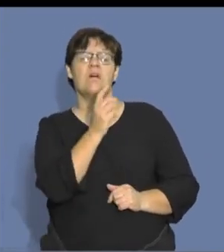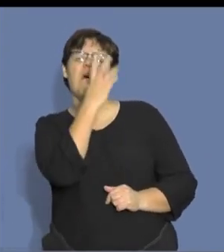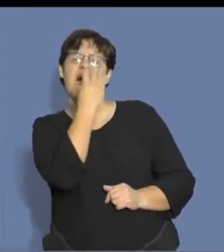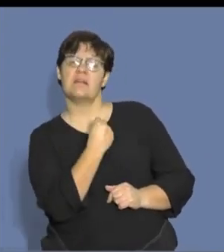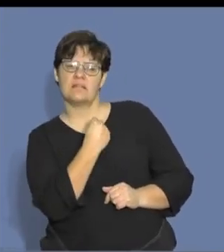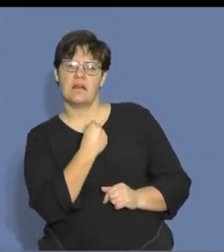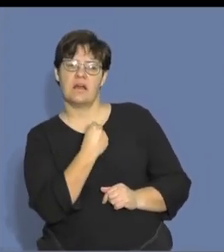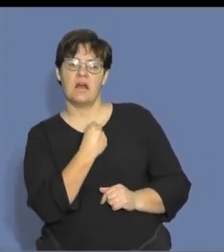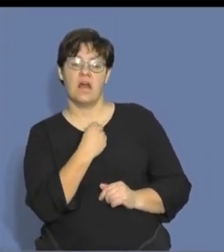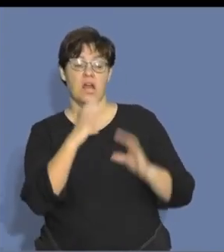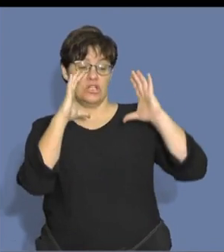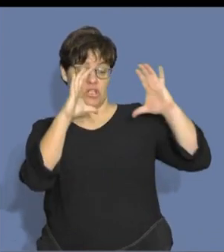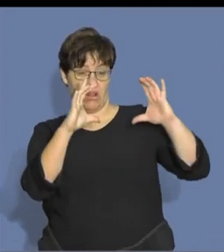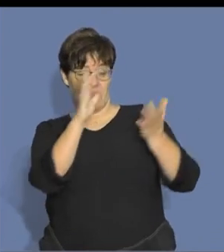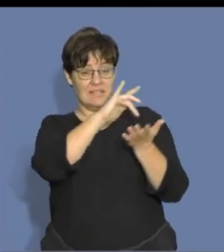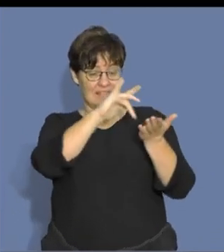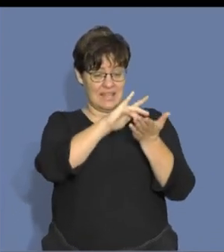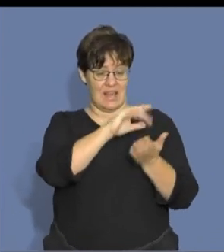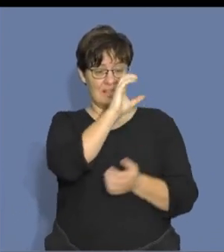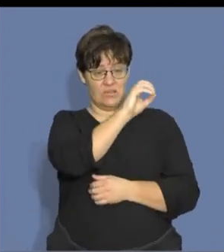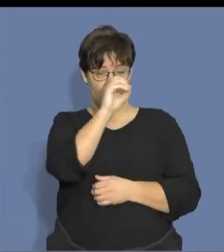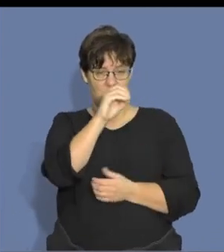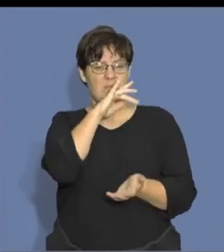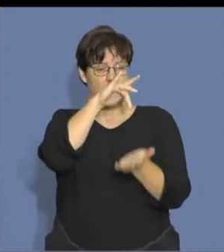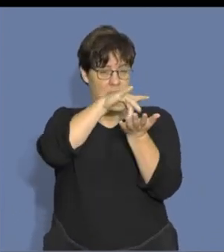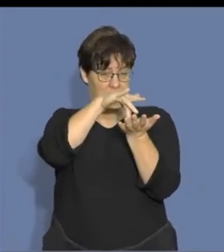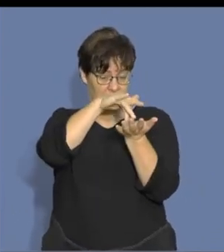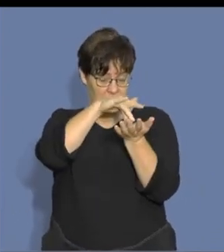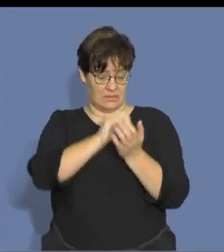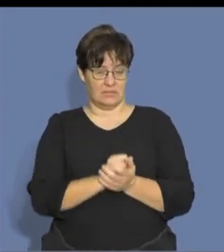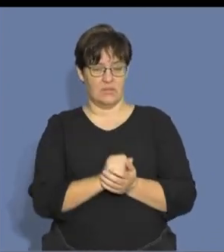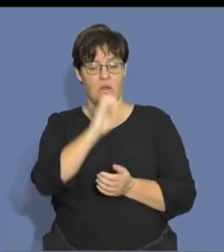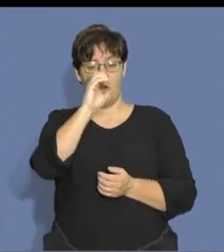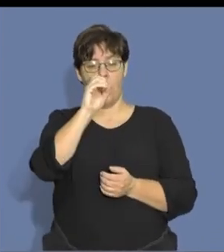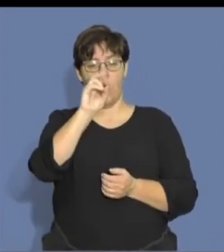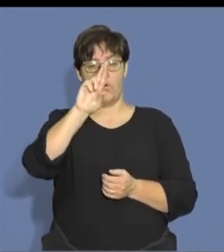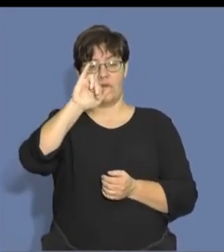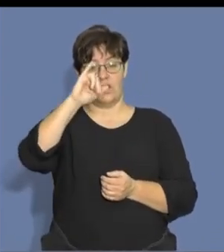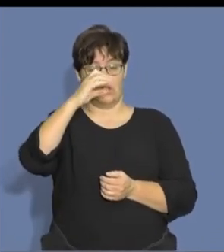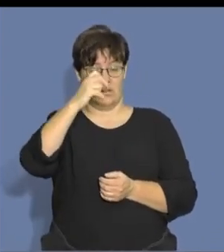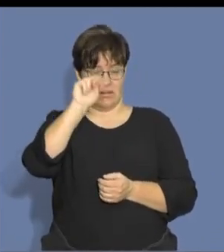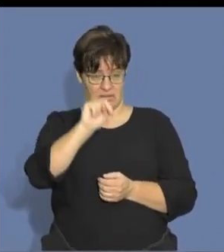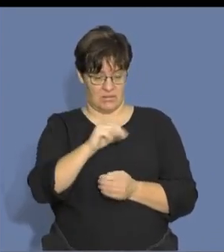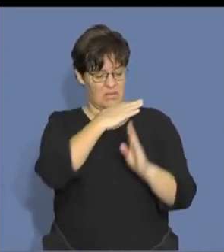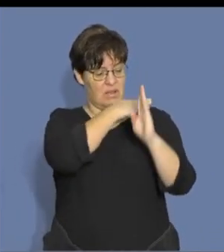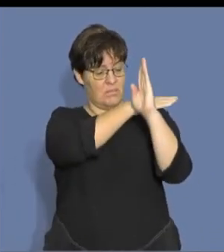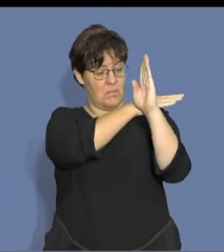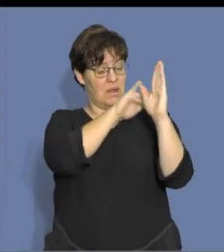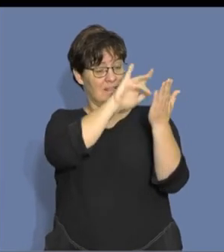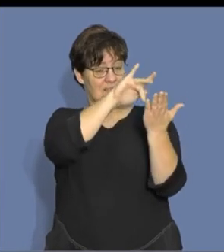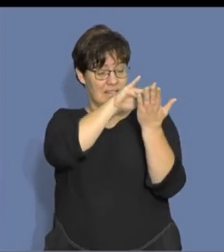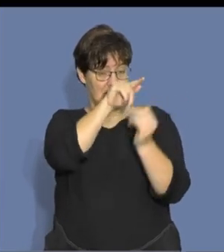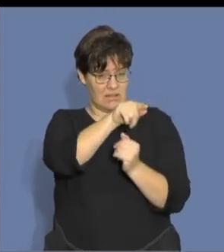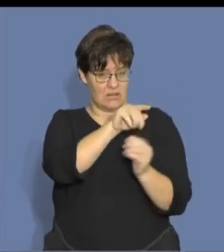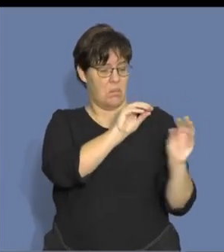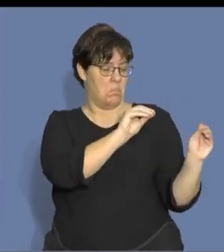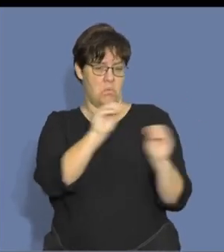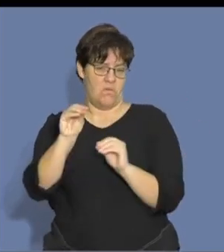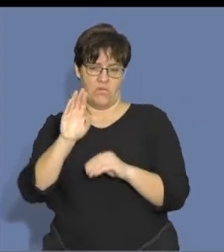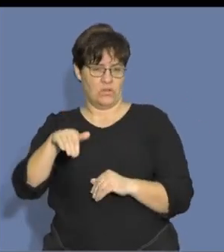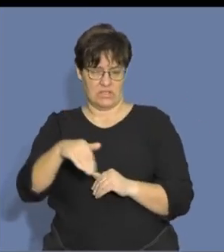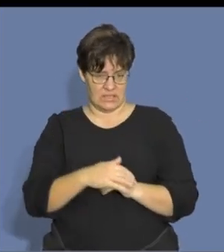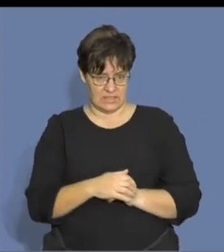circle with center 0, 0, so that's at the origin, that's at the center of the Cartesian plane. We haven't moved our circles